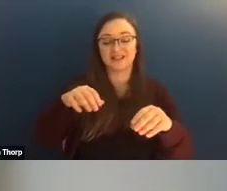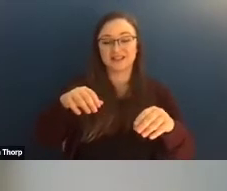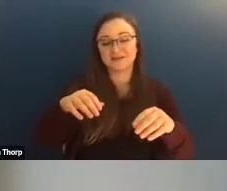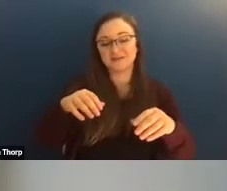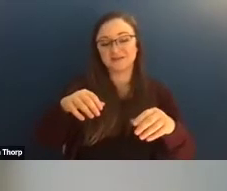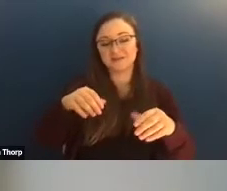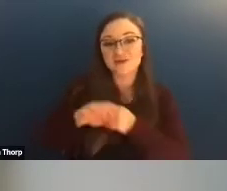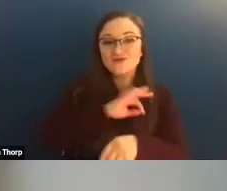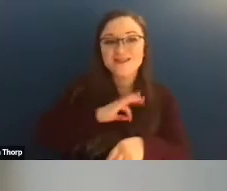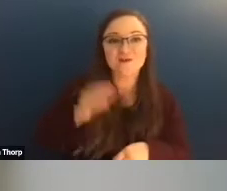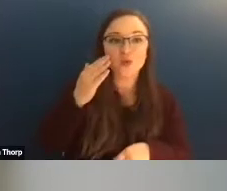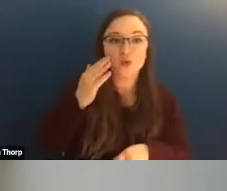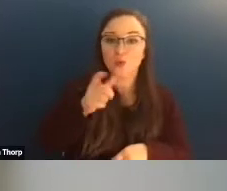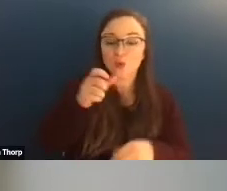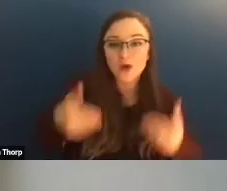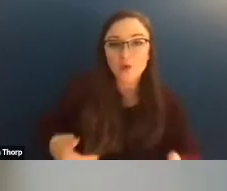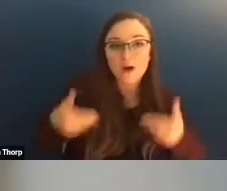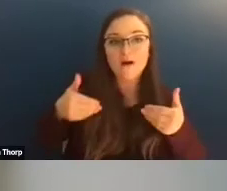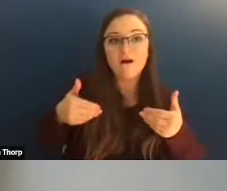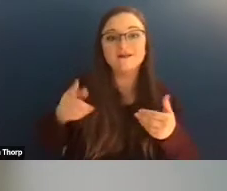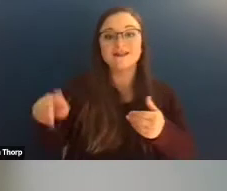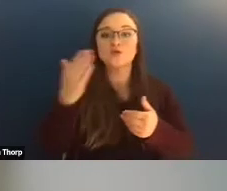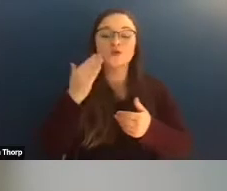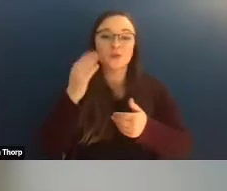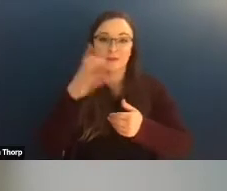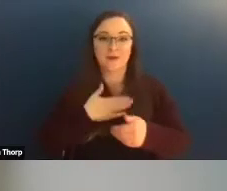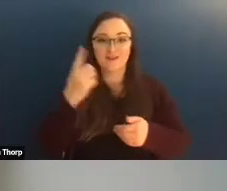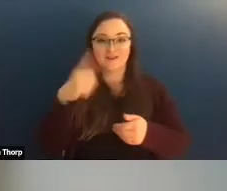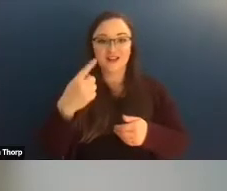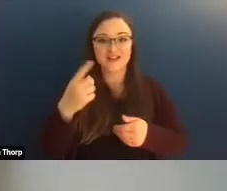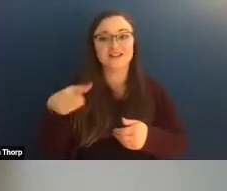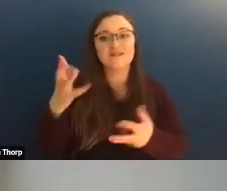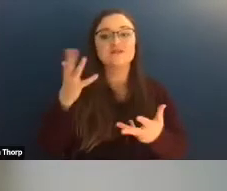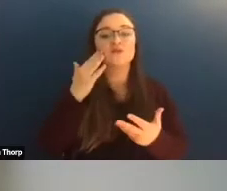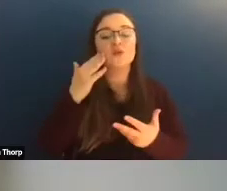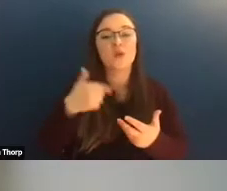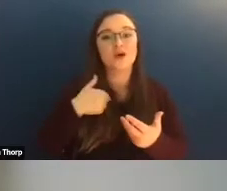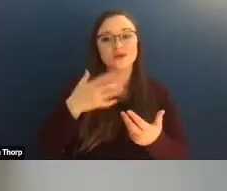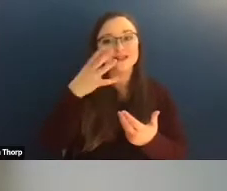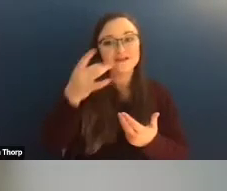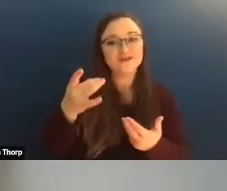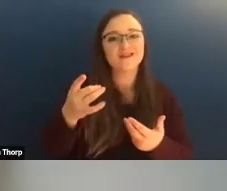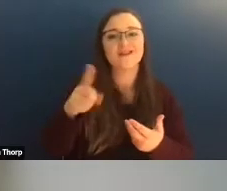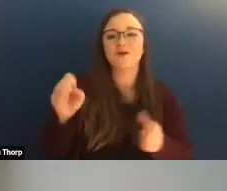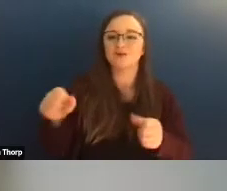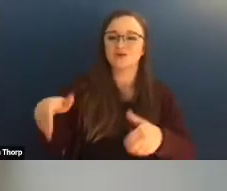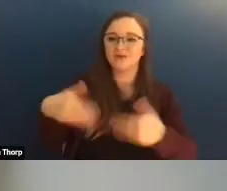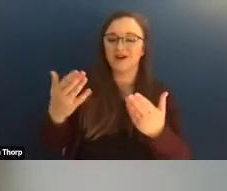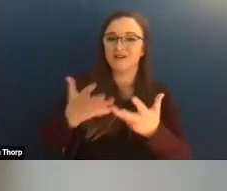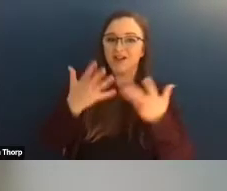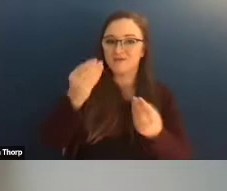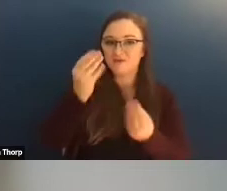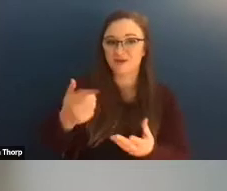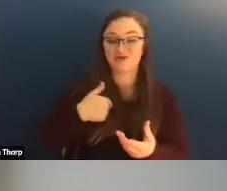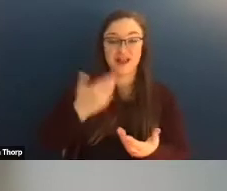interested, and also really provided me with a lot of information just about the profession of dentistry that I wasn't aware